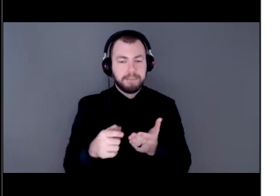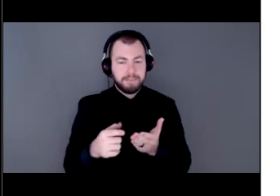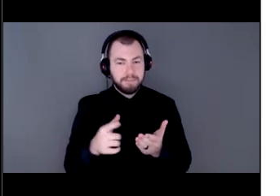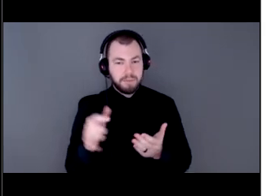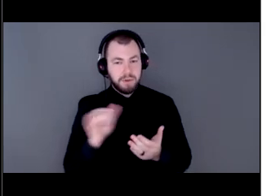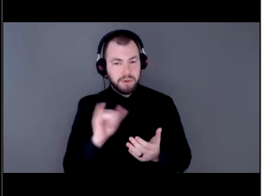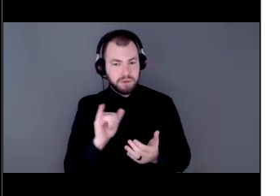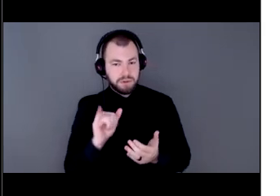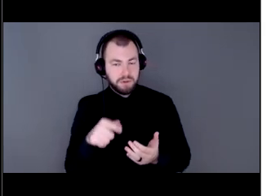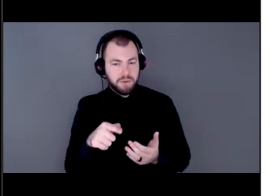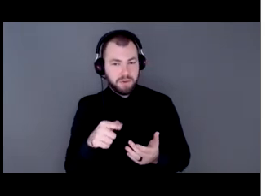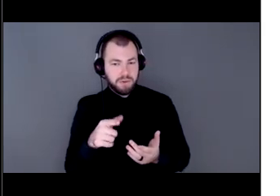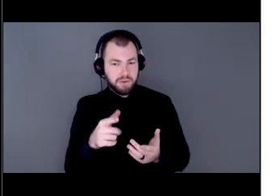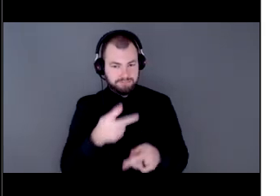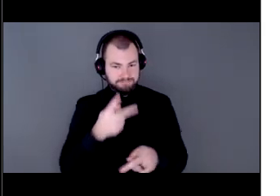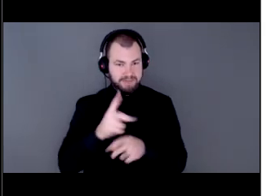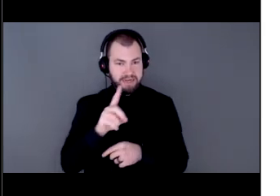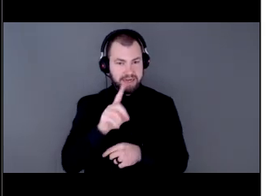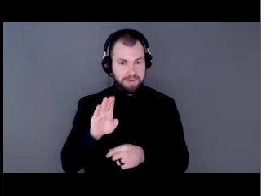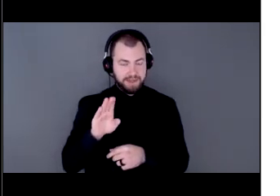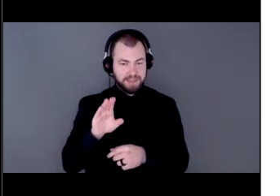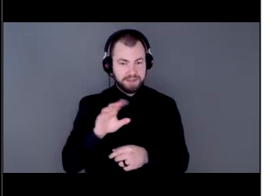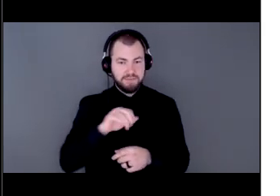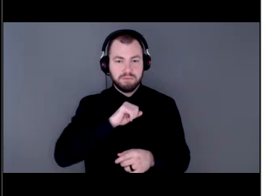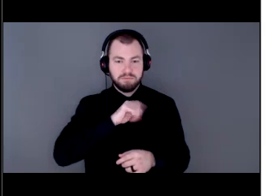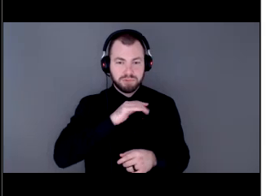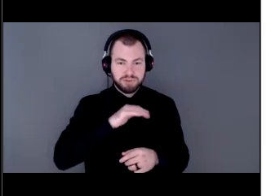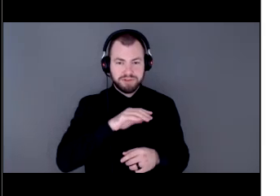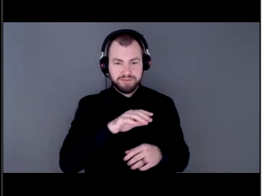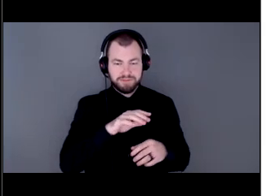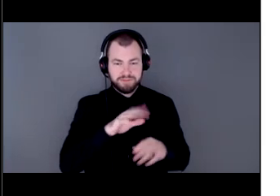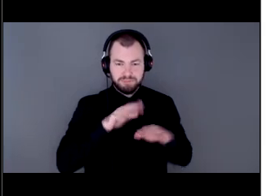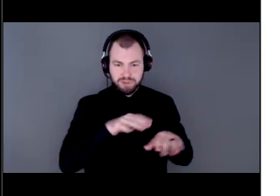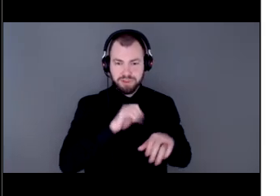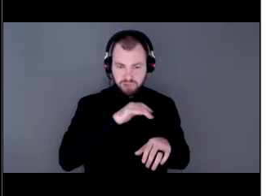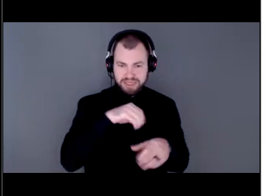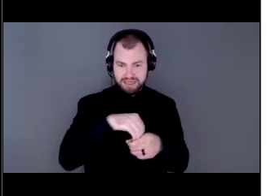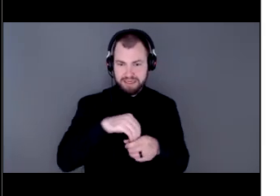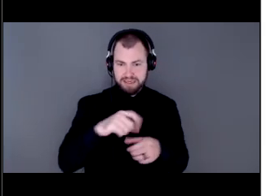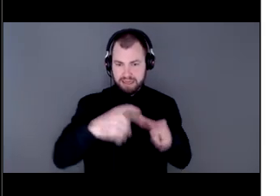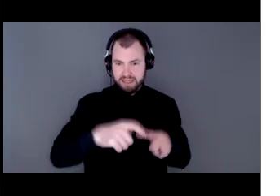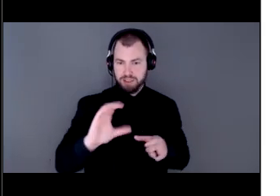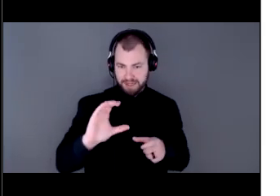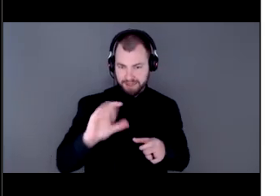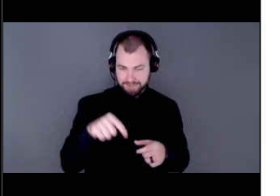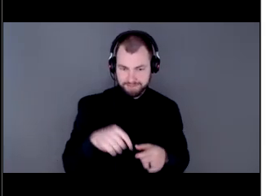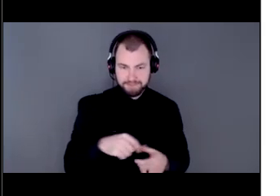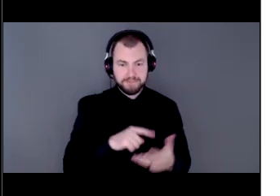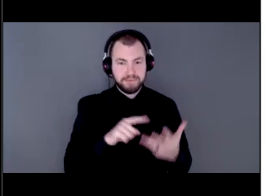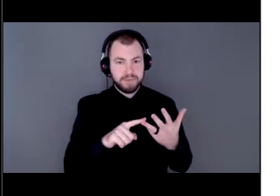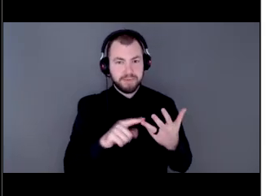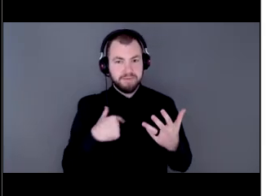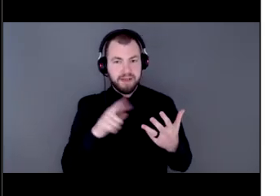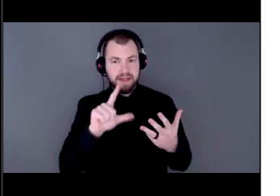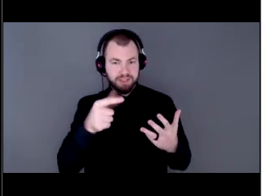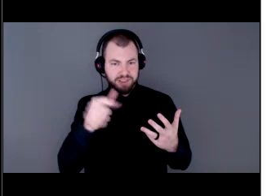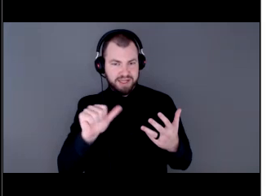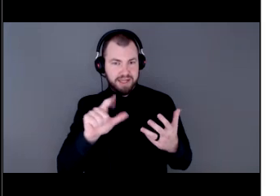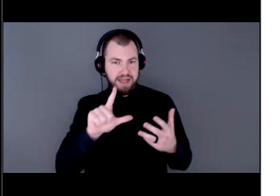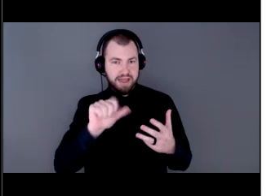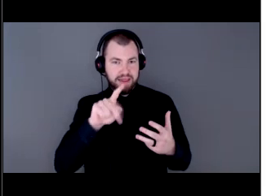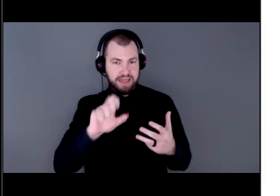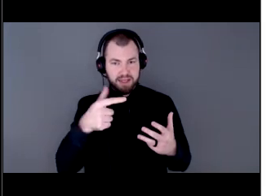they maintain a database of marine debris in Lake Champlain. We also have the Lake George Association